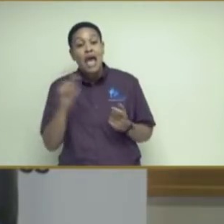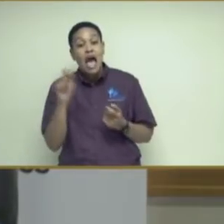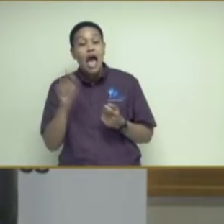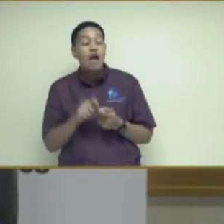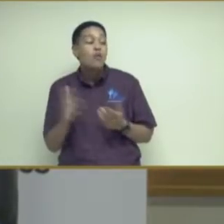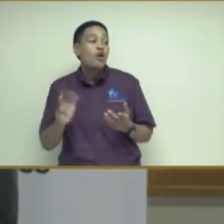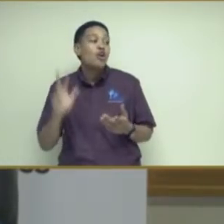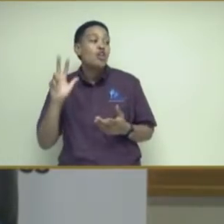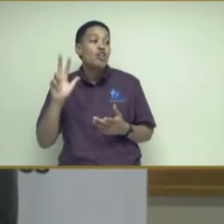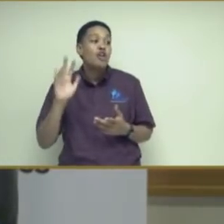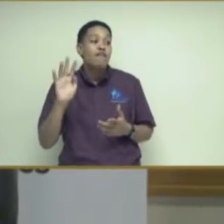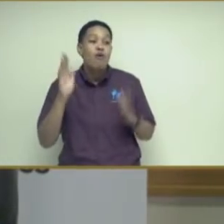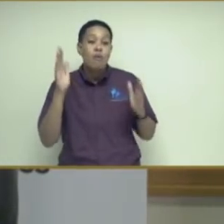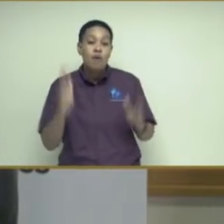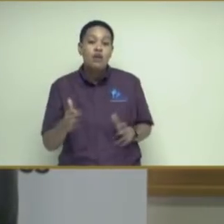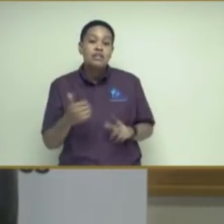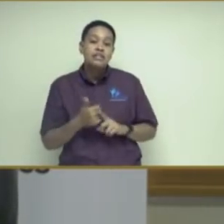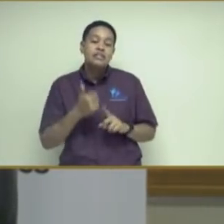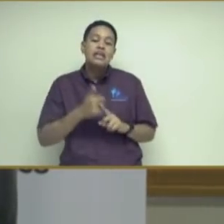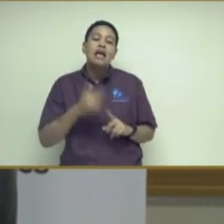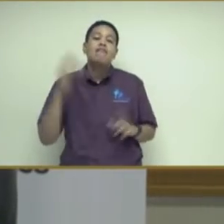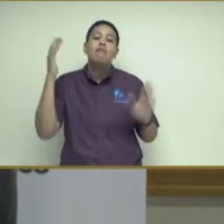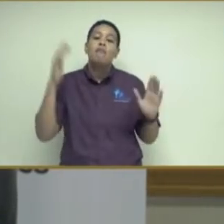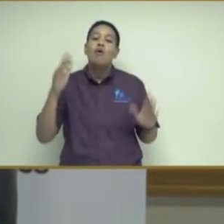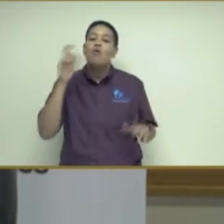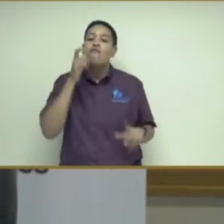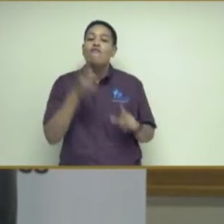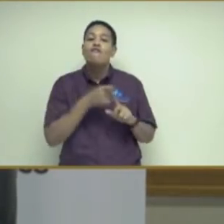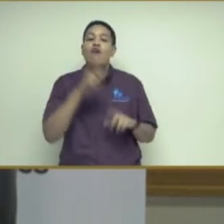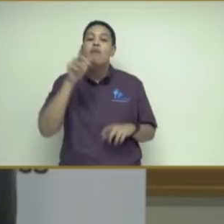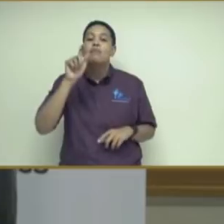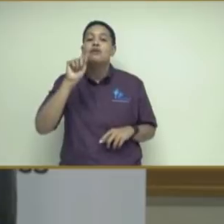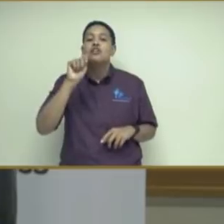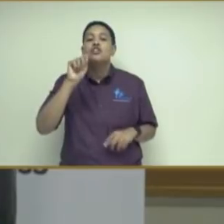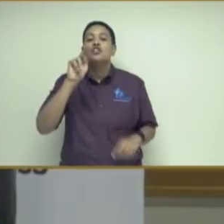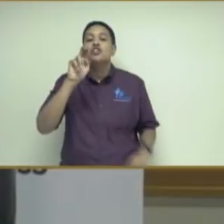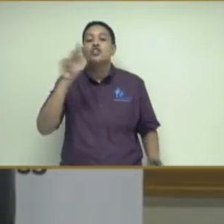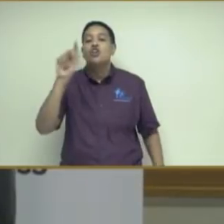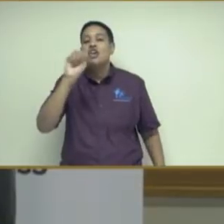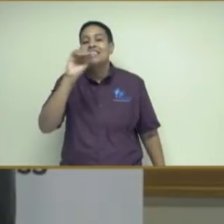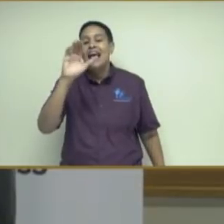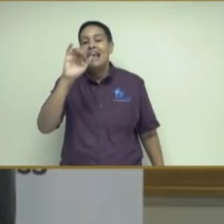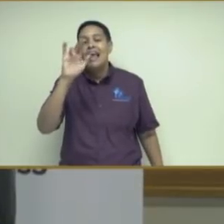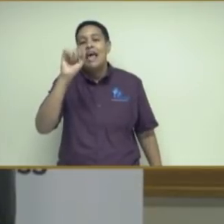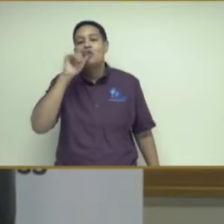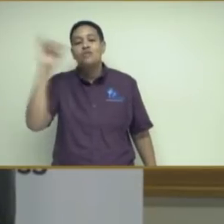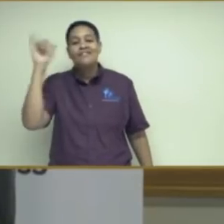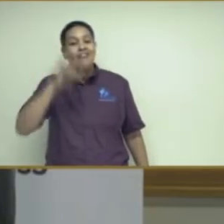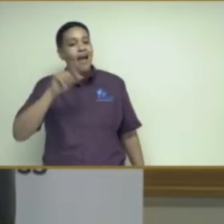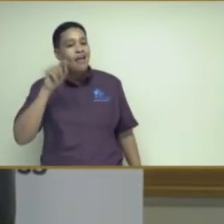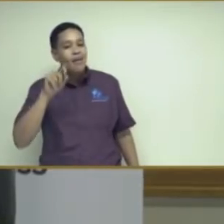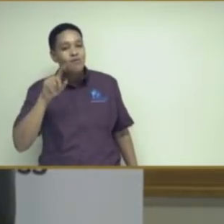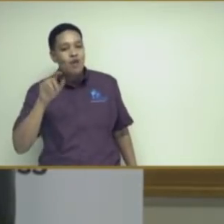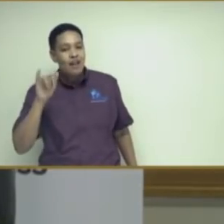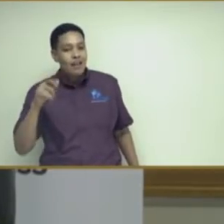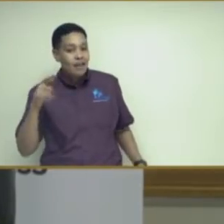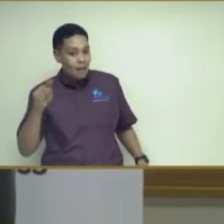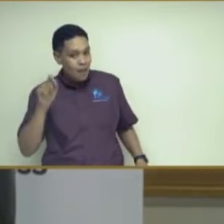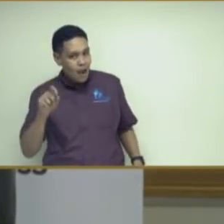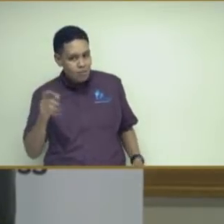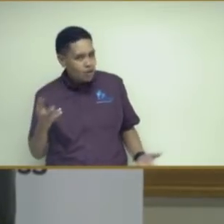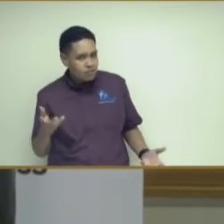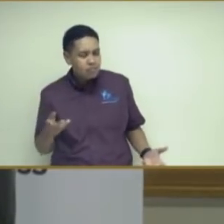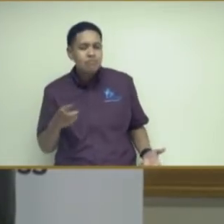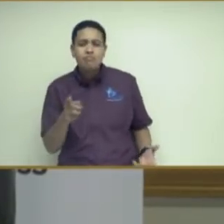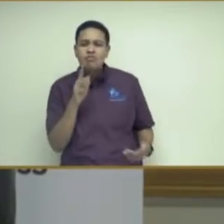that the 34th case is the imported case from TCI, which is the patient that went to UA, and that happened in April.